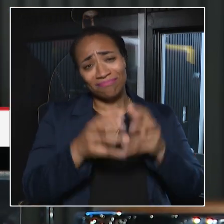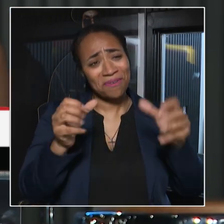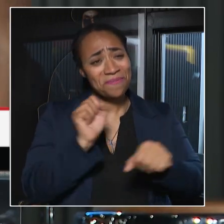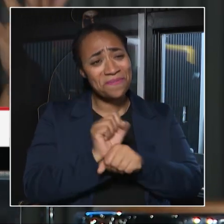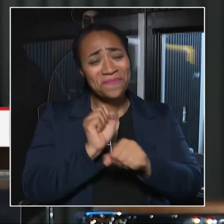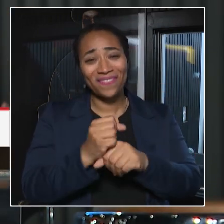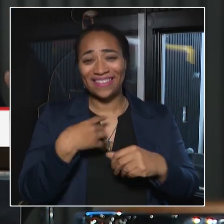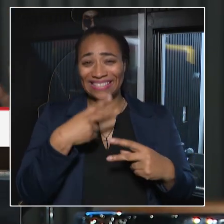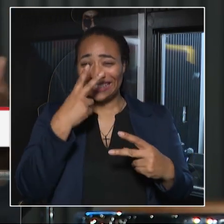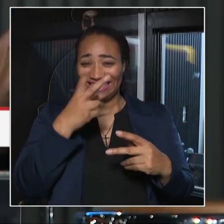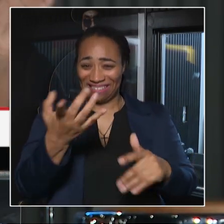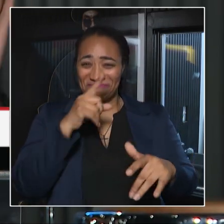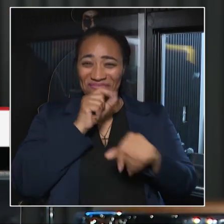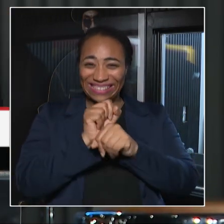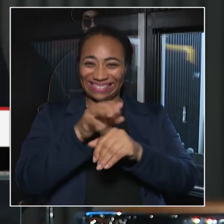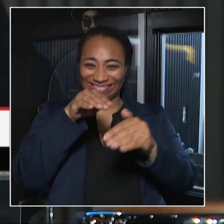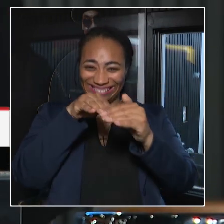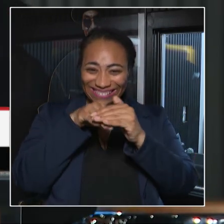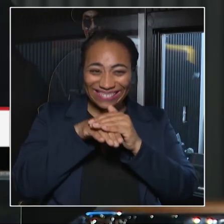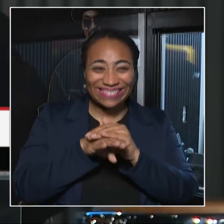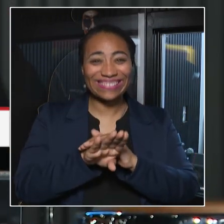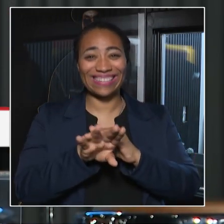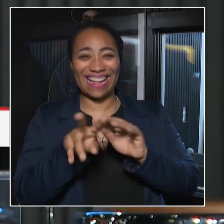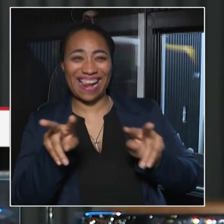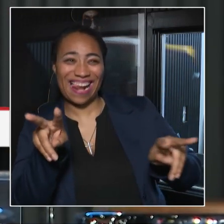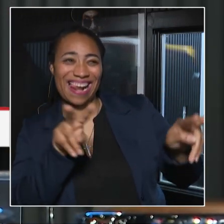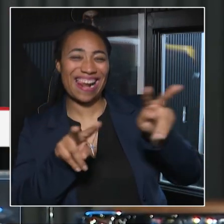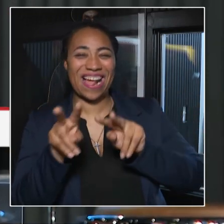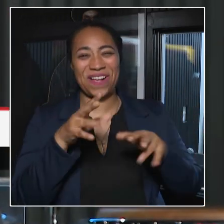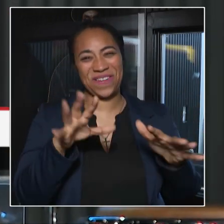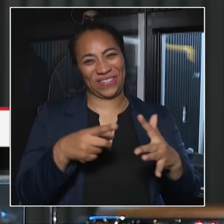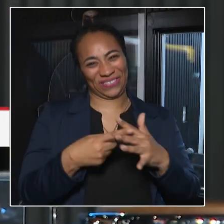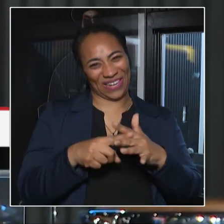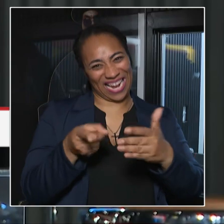doors starting next week. So thank you.